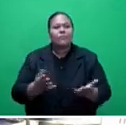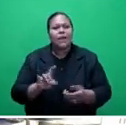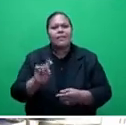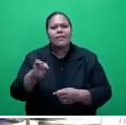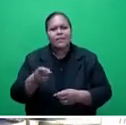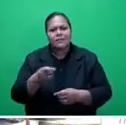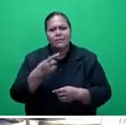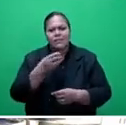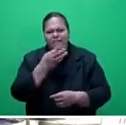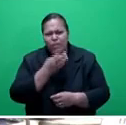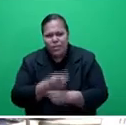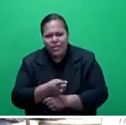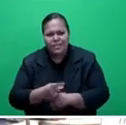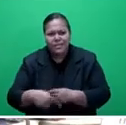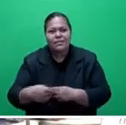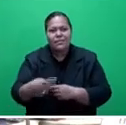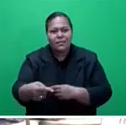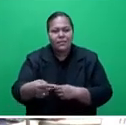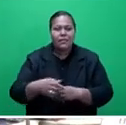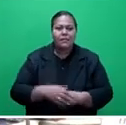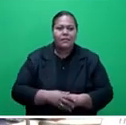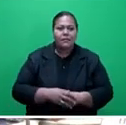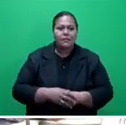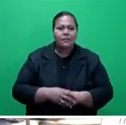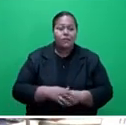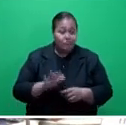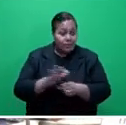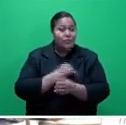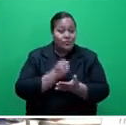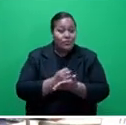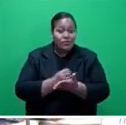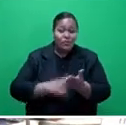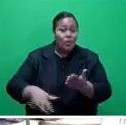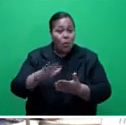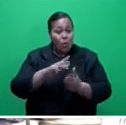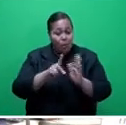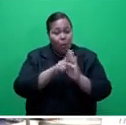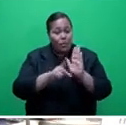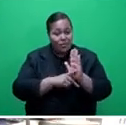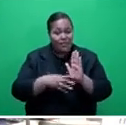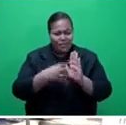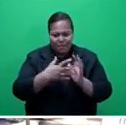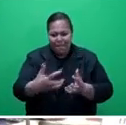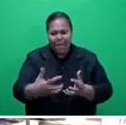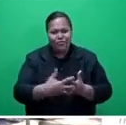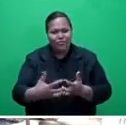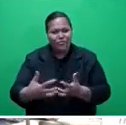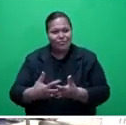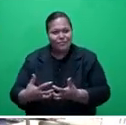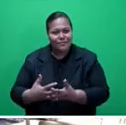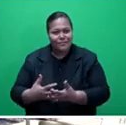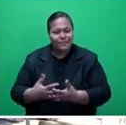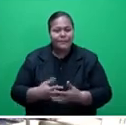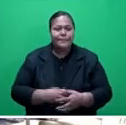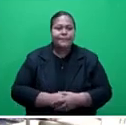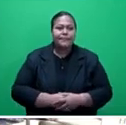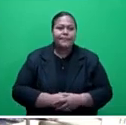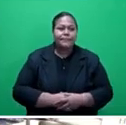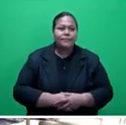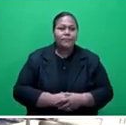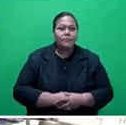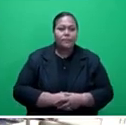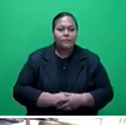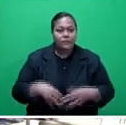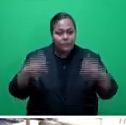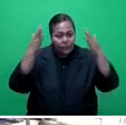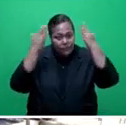weeks, and this will enable more targeted policies and initiatives. Mr. Speaker,